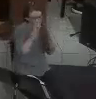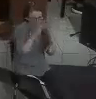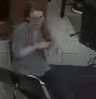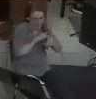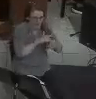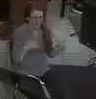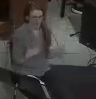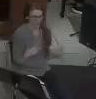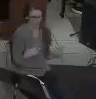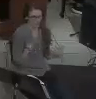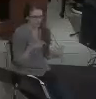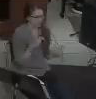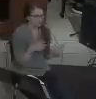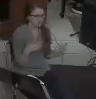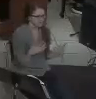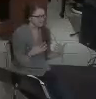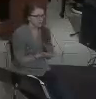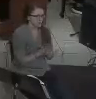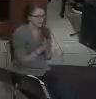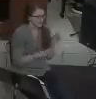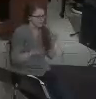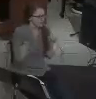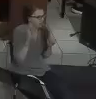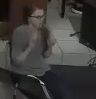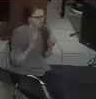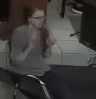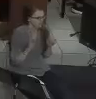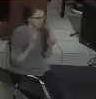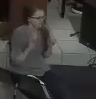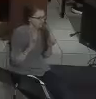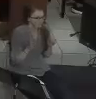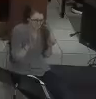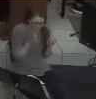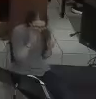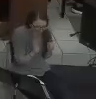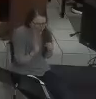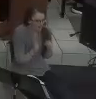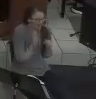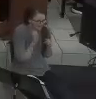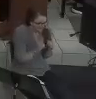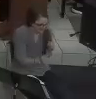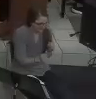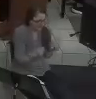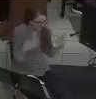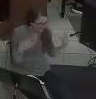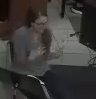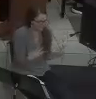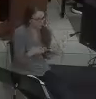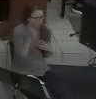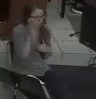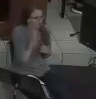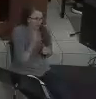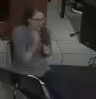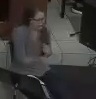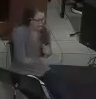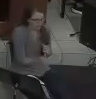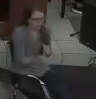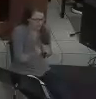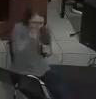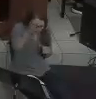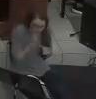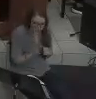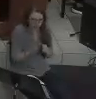fear has become our God. God is not a fearful God. God is a God of